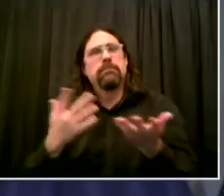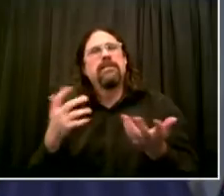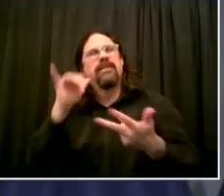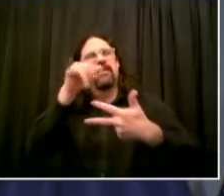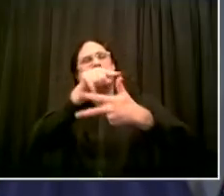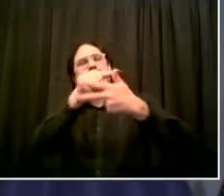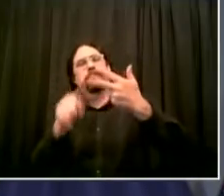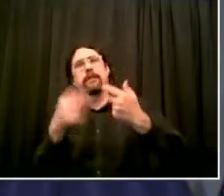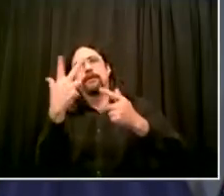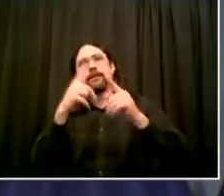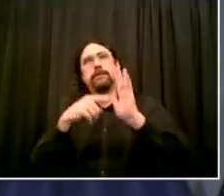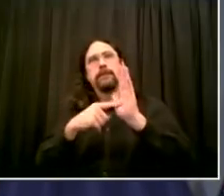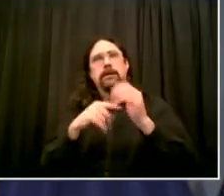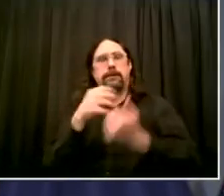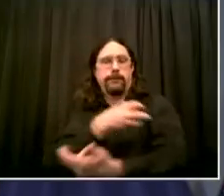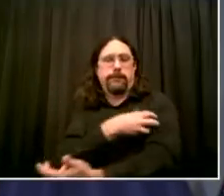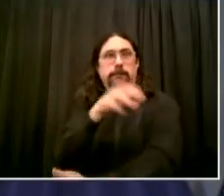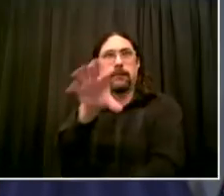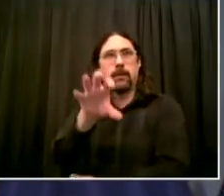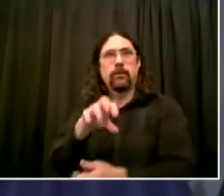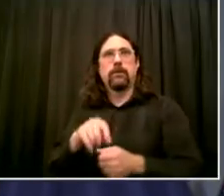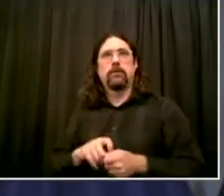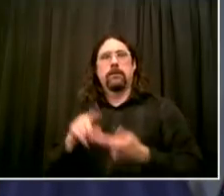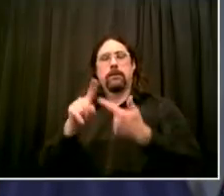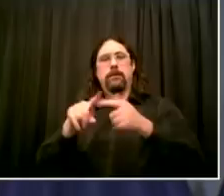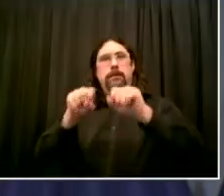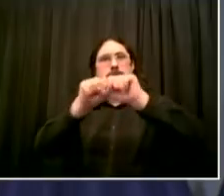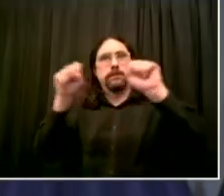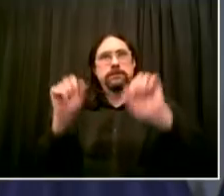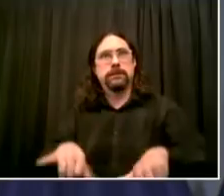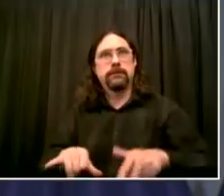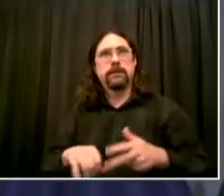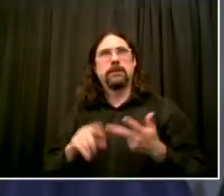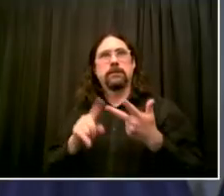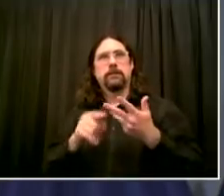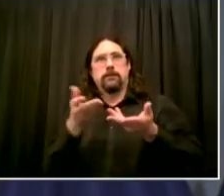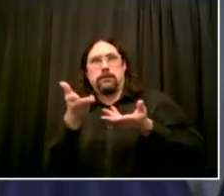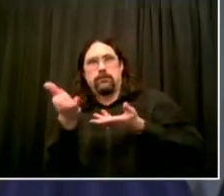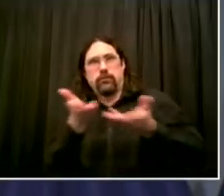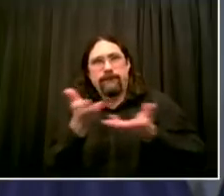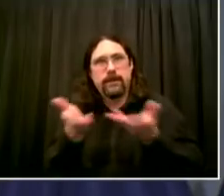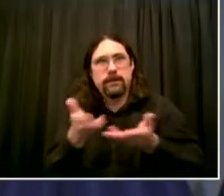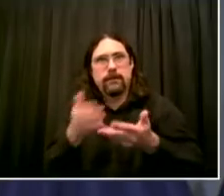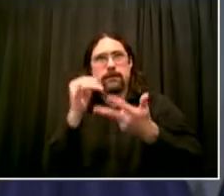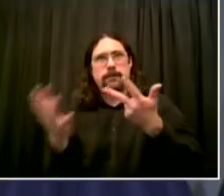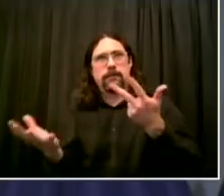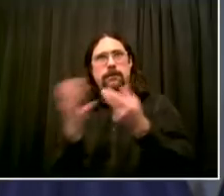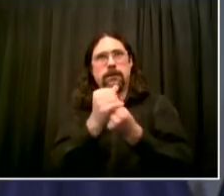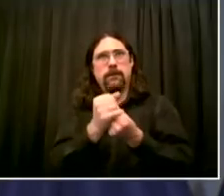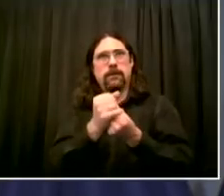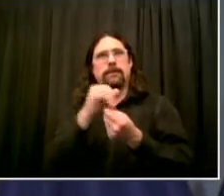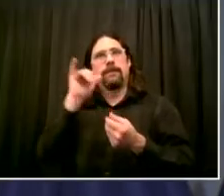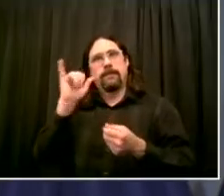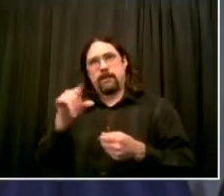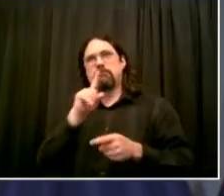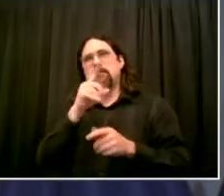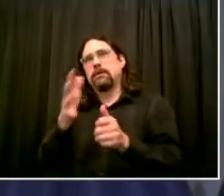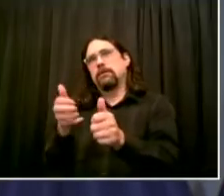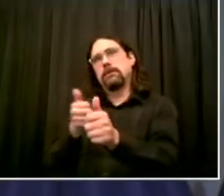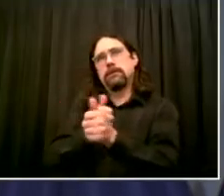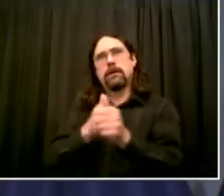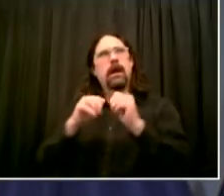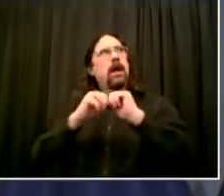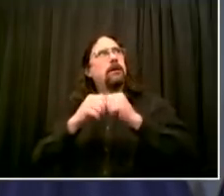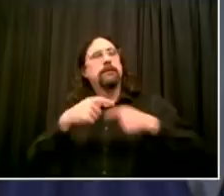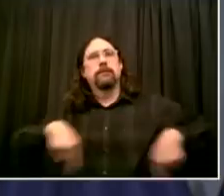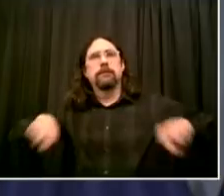in direct touch, response, and services, as was taught to me by my mentors, Eddie Ellis and Divine Pryor, this is human justice